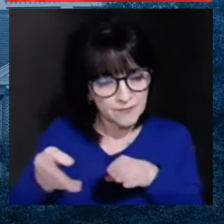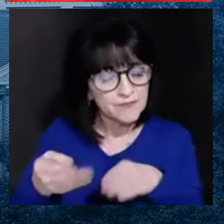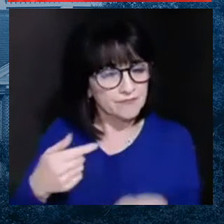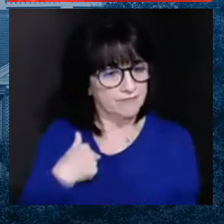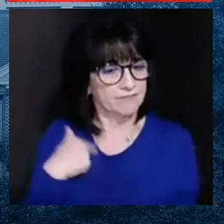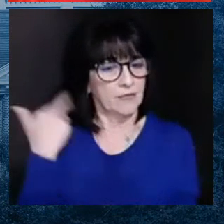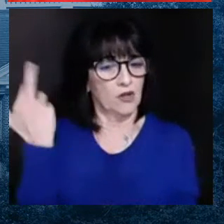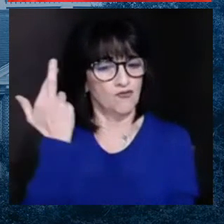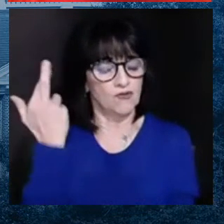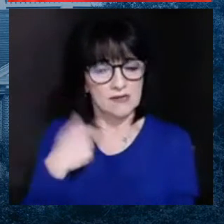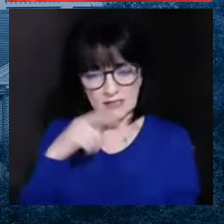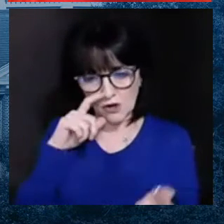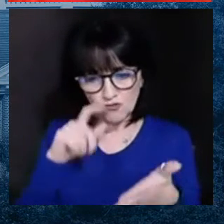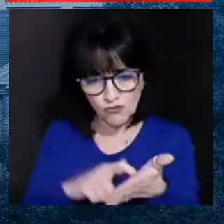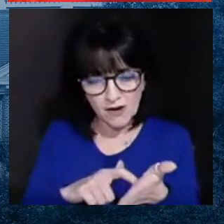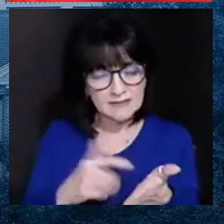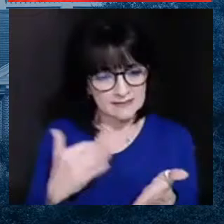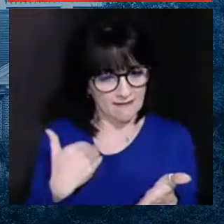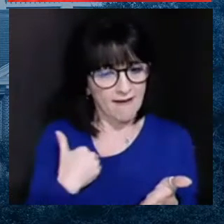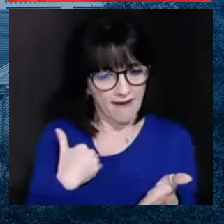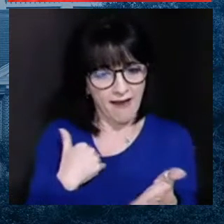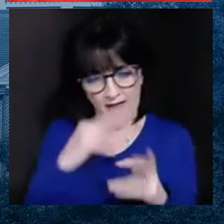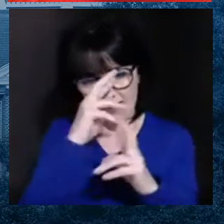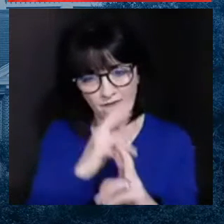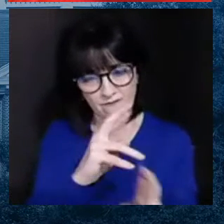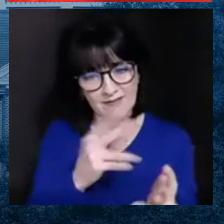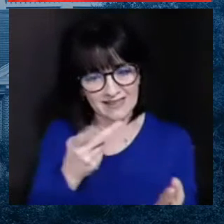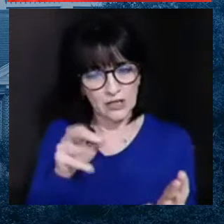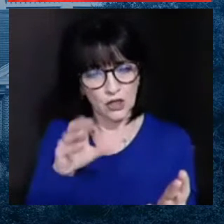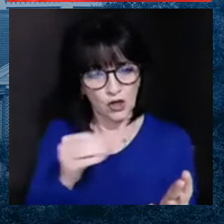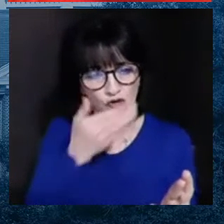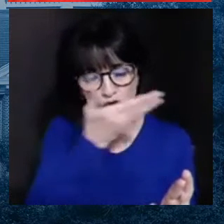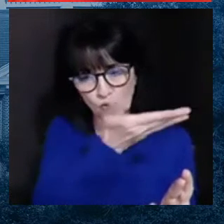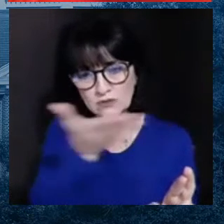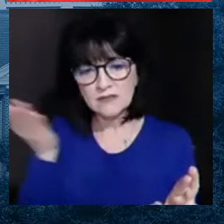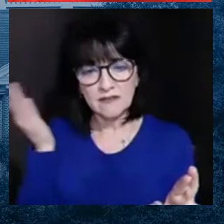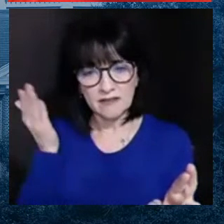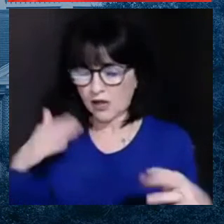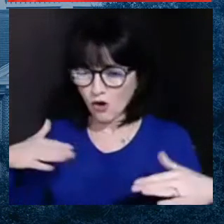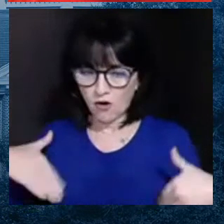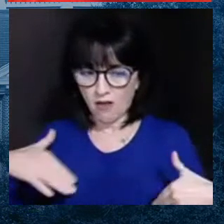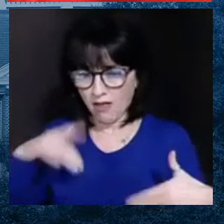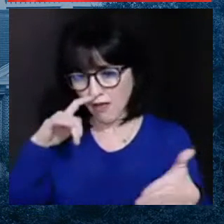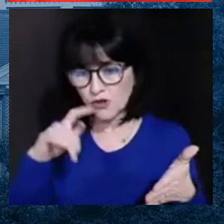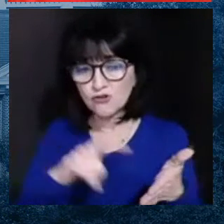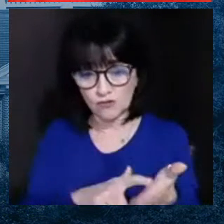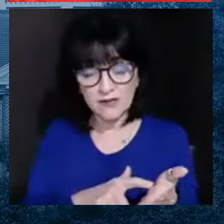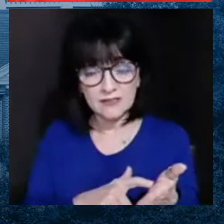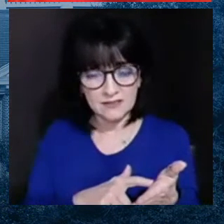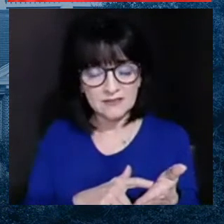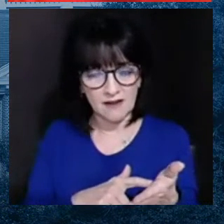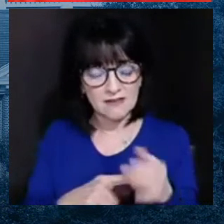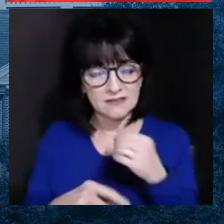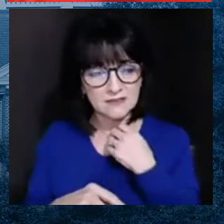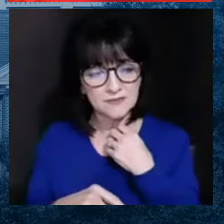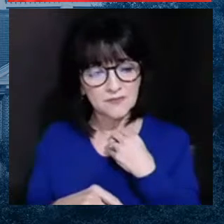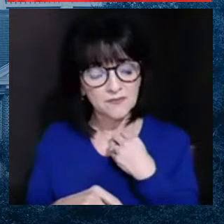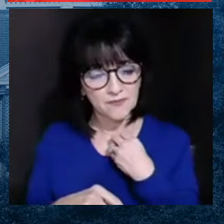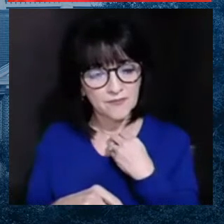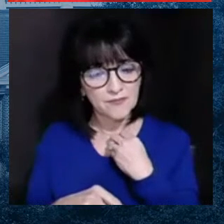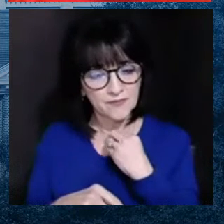there, and we have heroes that are not being recognized. They are the heroes that are dealing with our